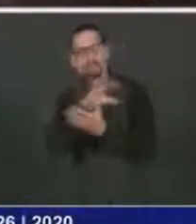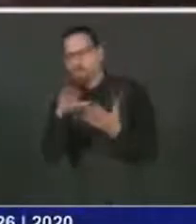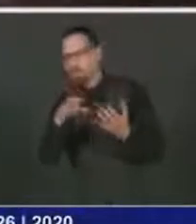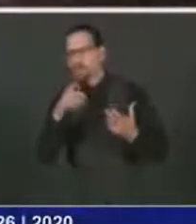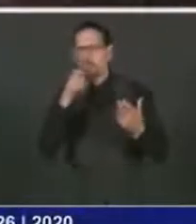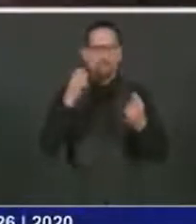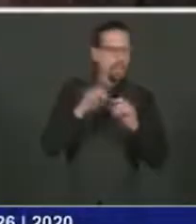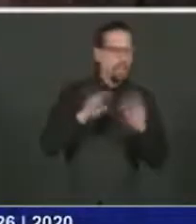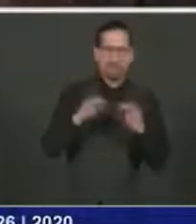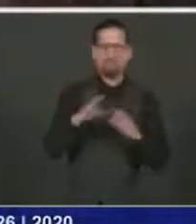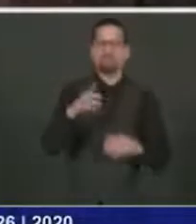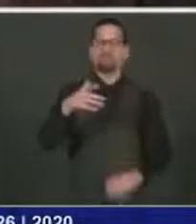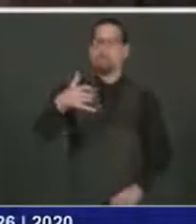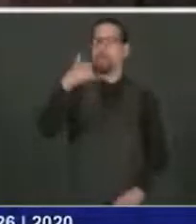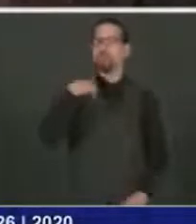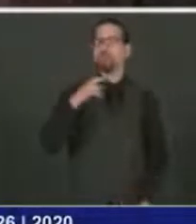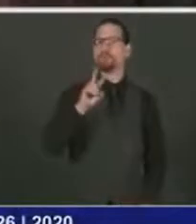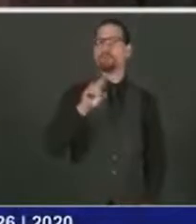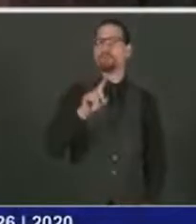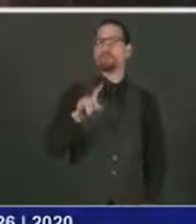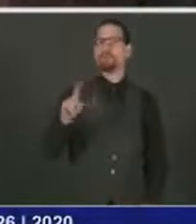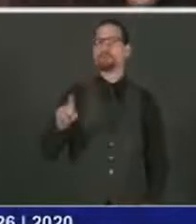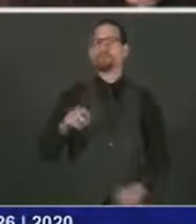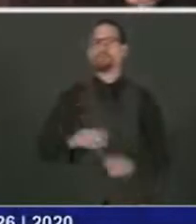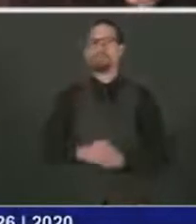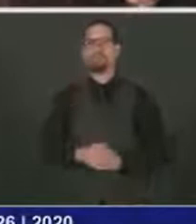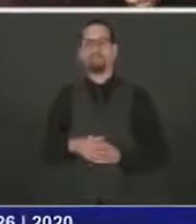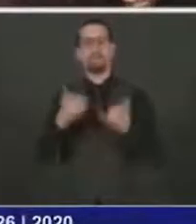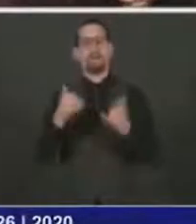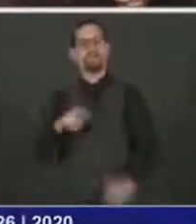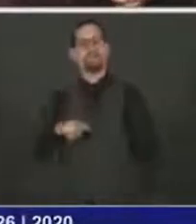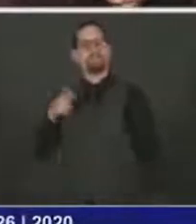turn it over to Dr. Alexander Scott.